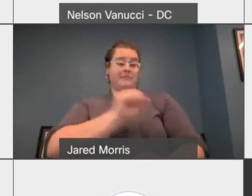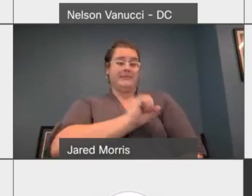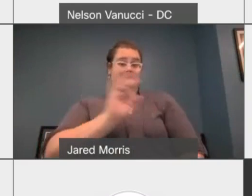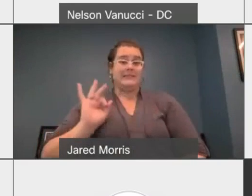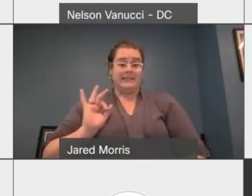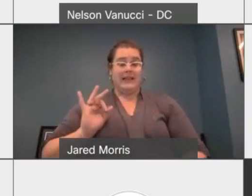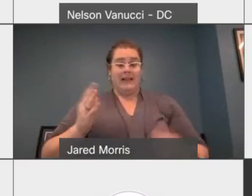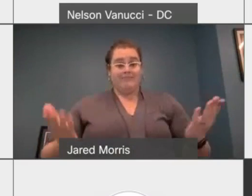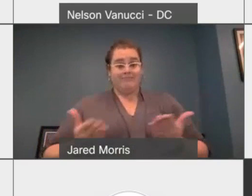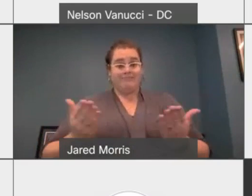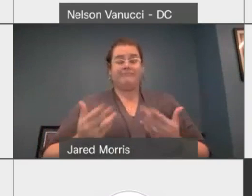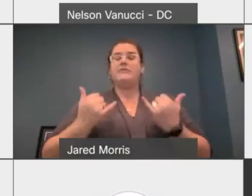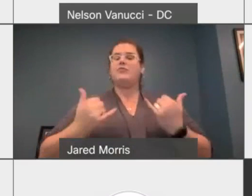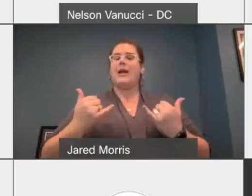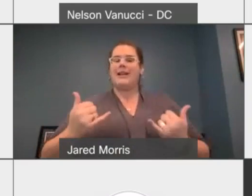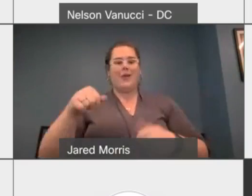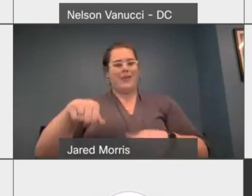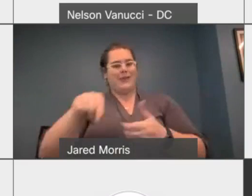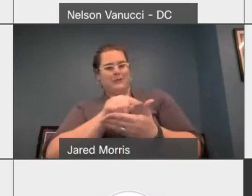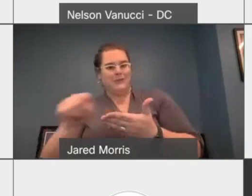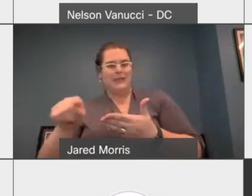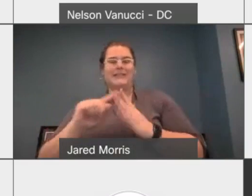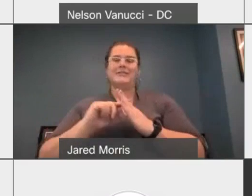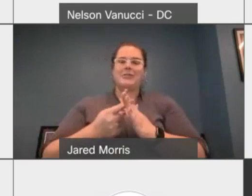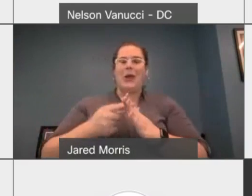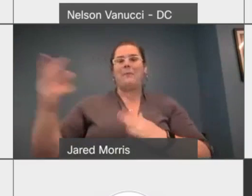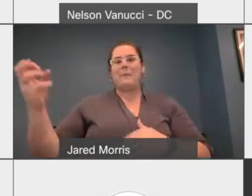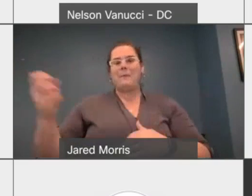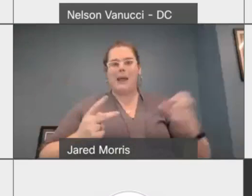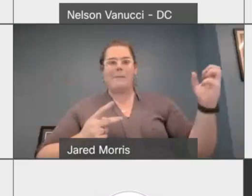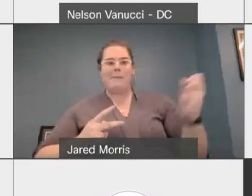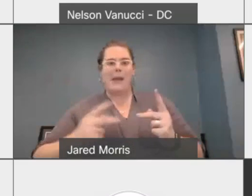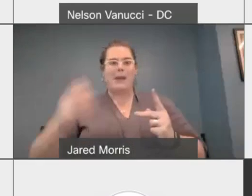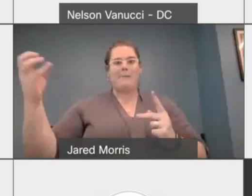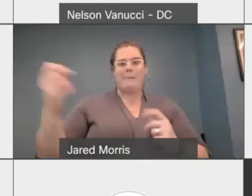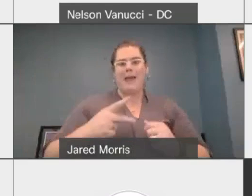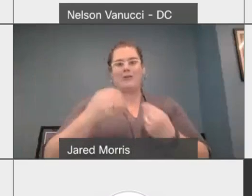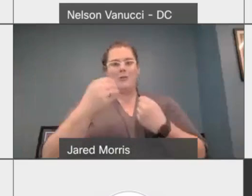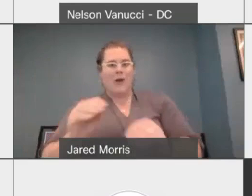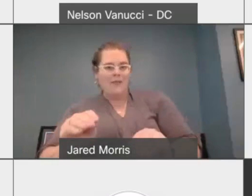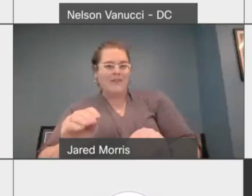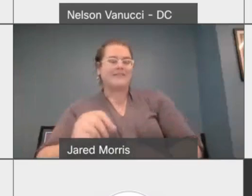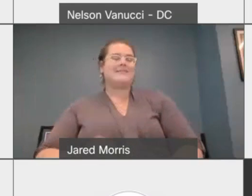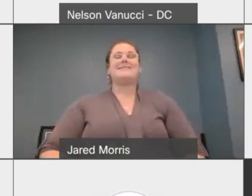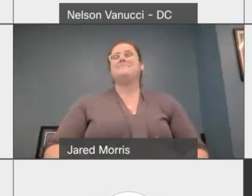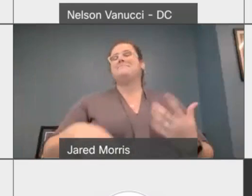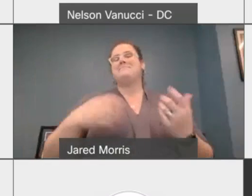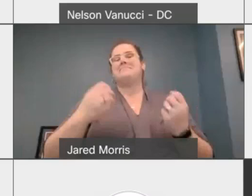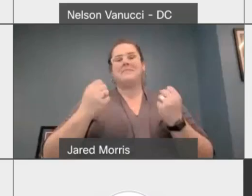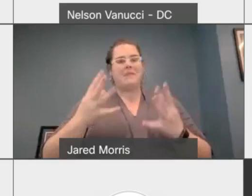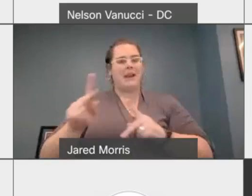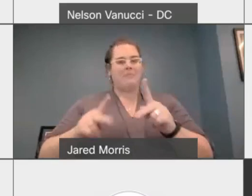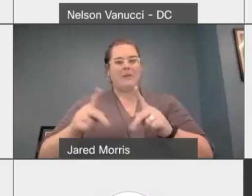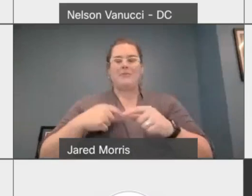been returning to the office this week, have been met with cheers and